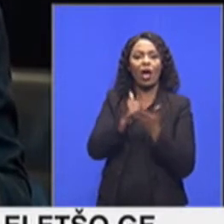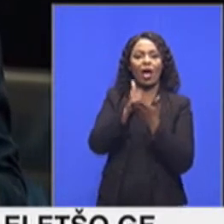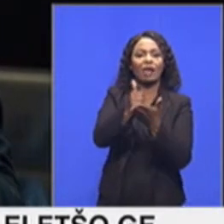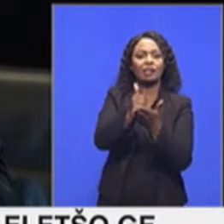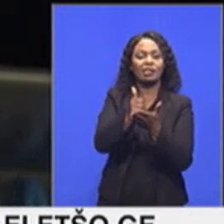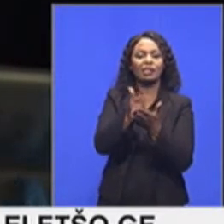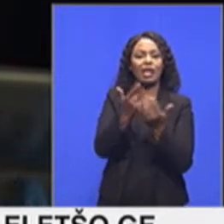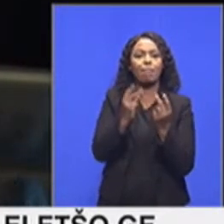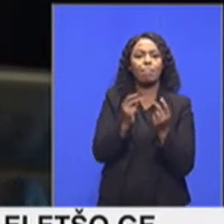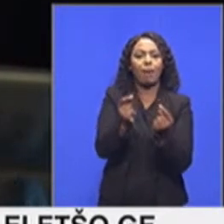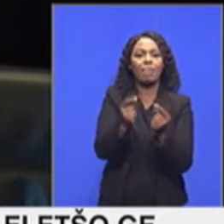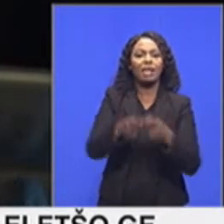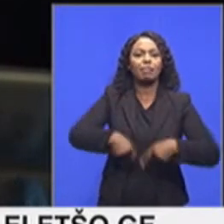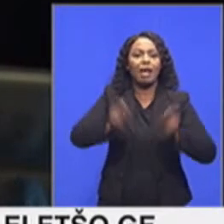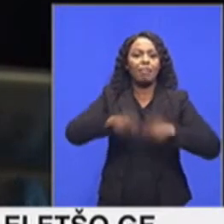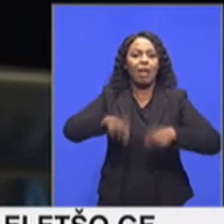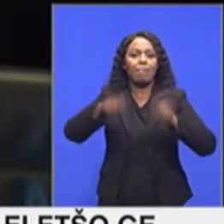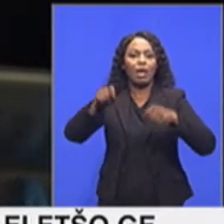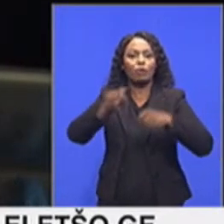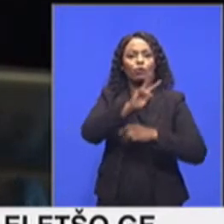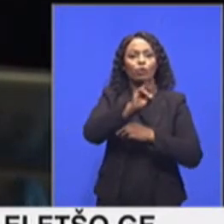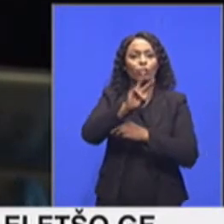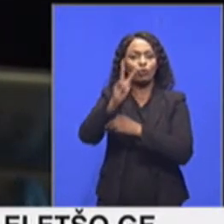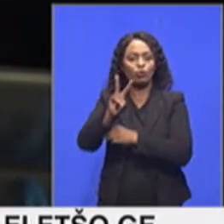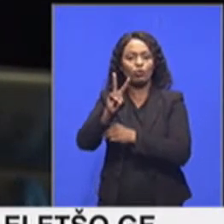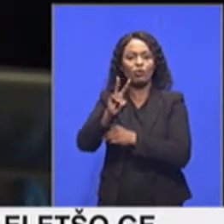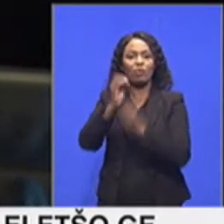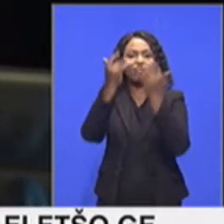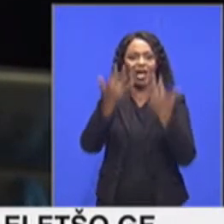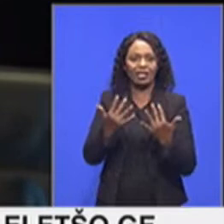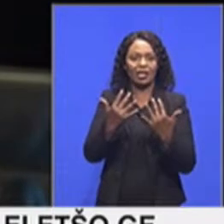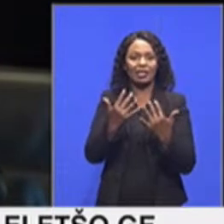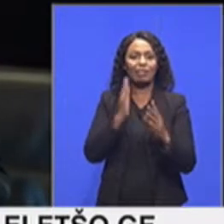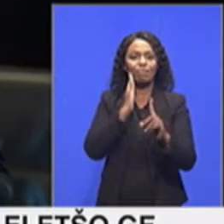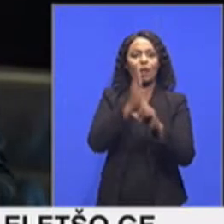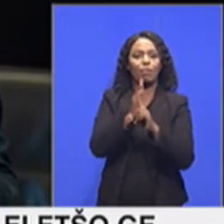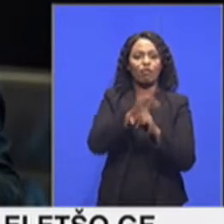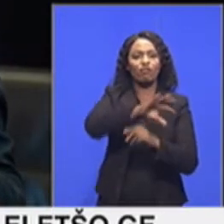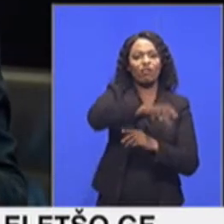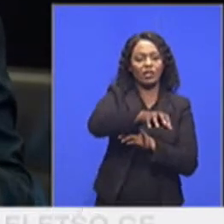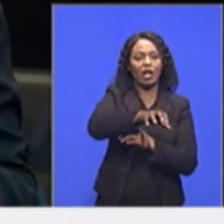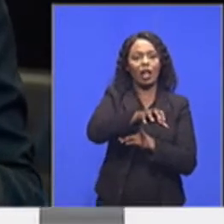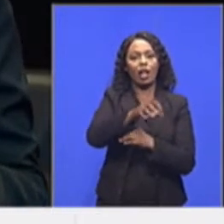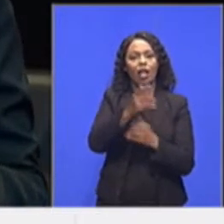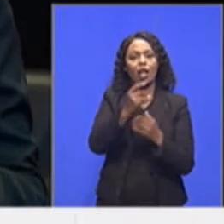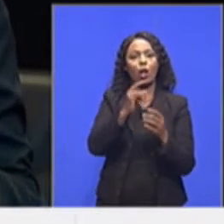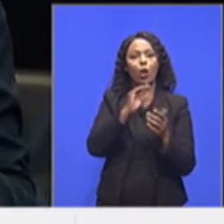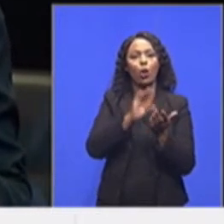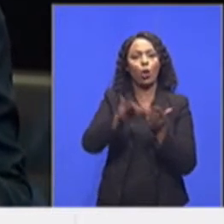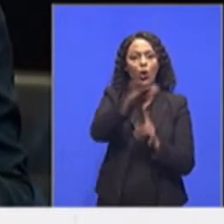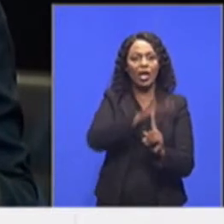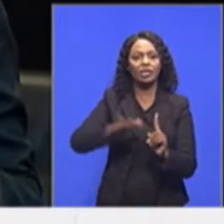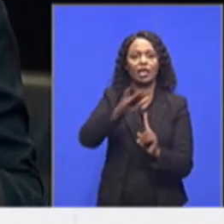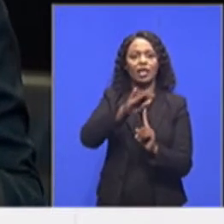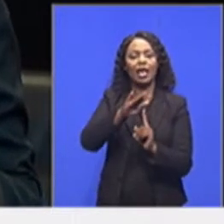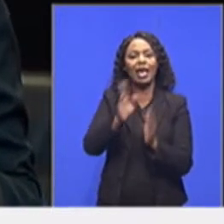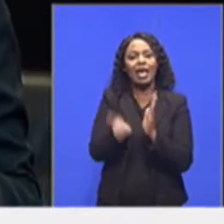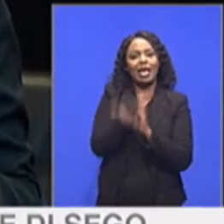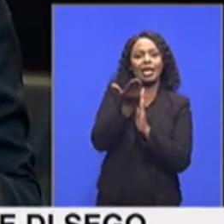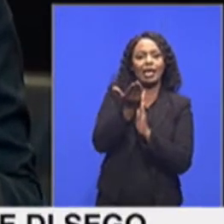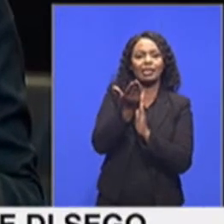pressures. Relative to the 2022 budget, direct provincial allocations increased by 92.7